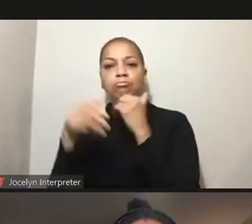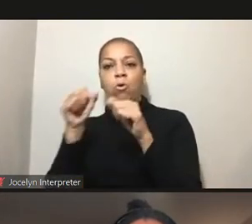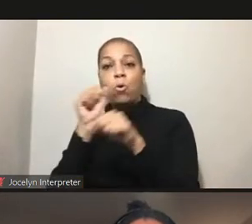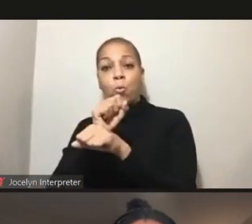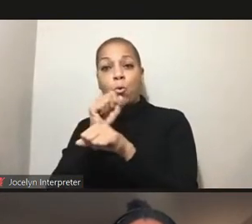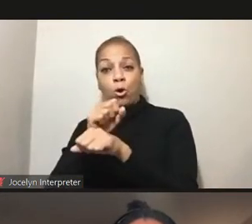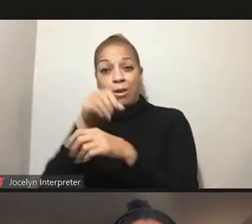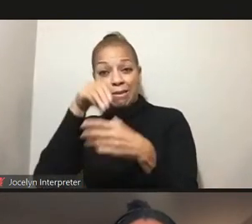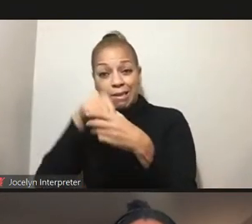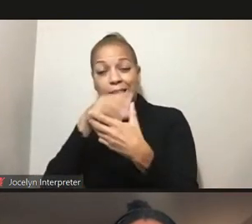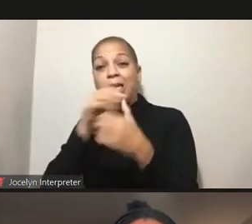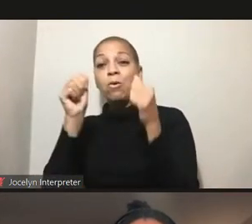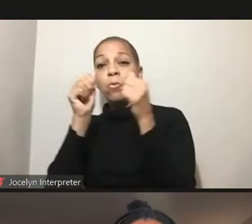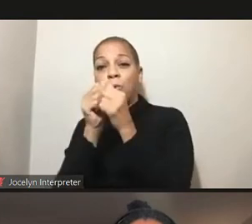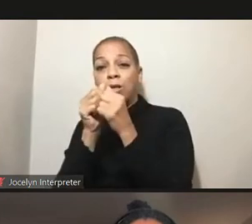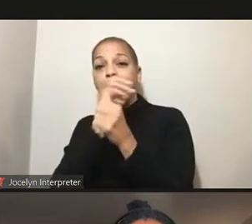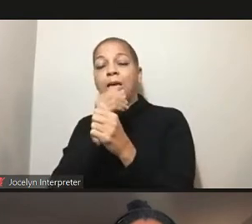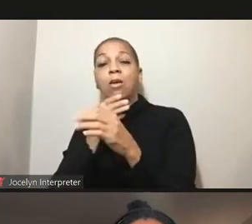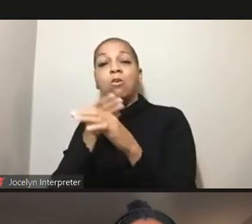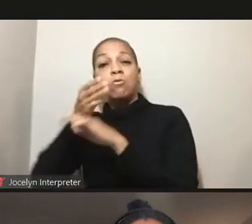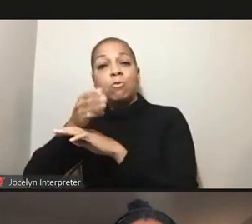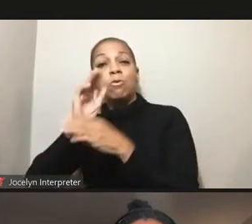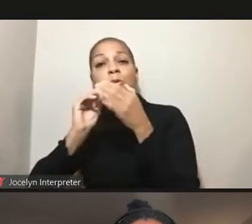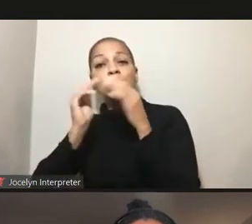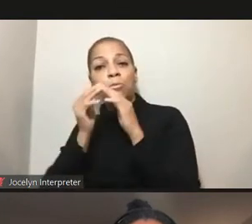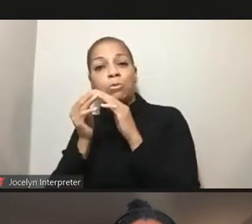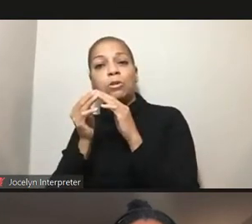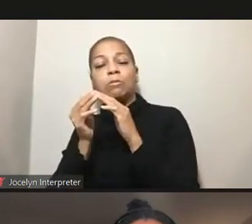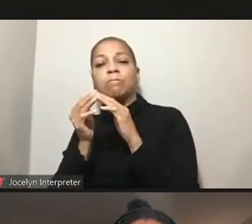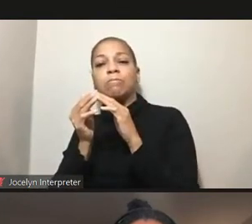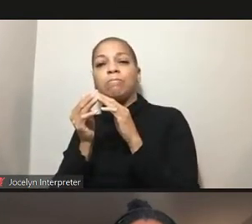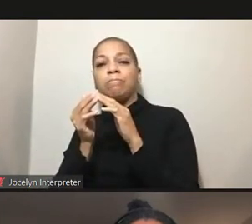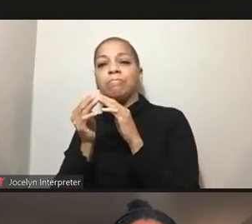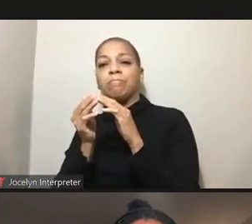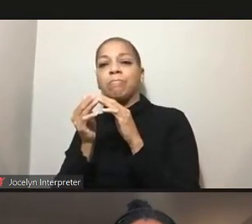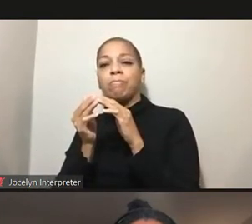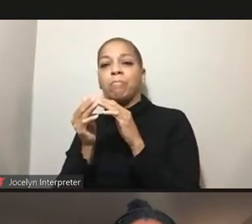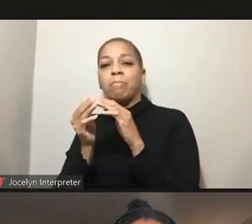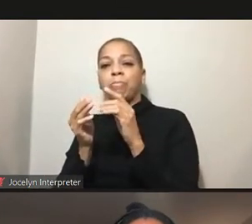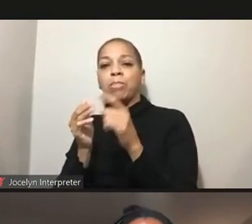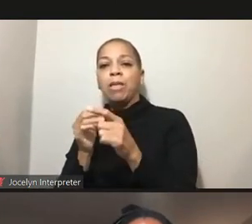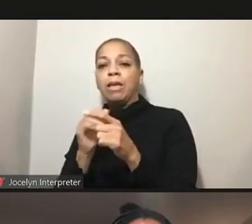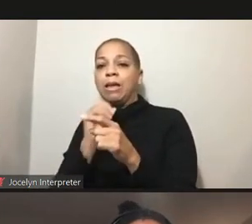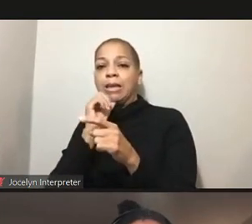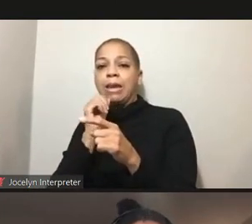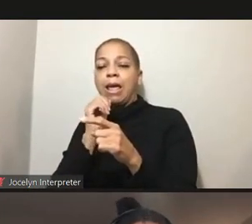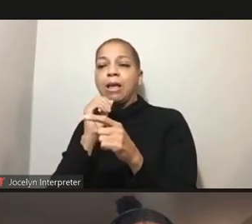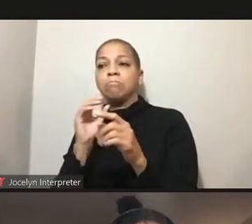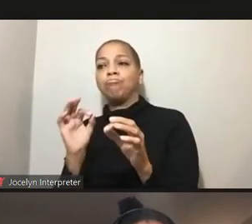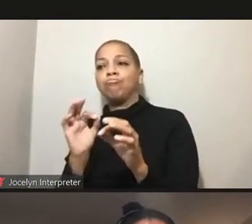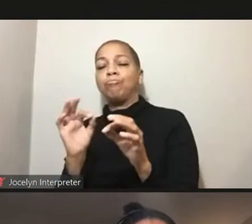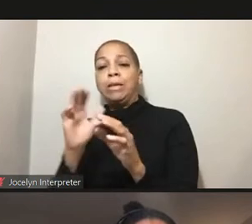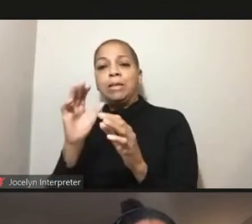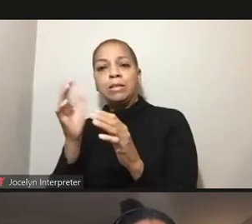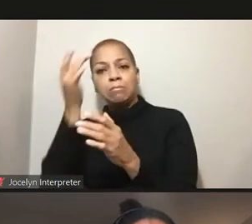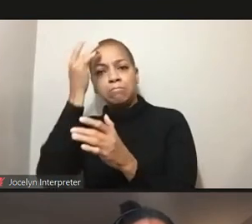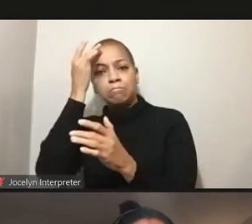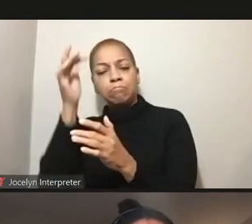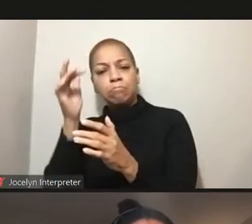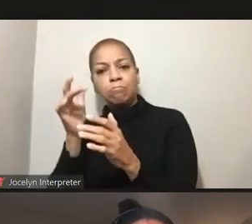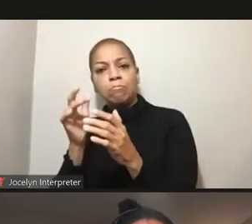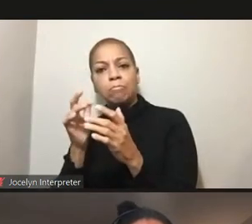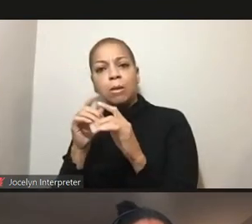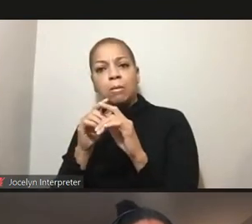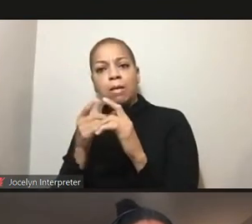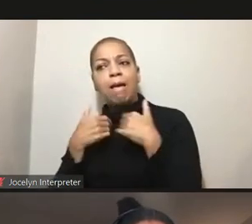with and across communities, to not leverage his brilliance in having a conversation with the